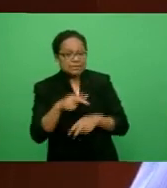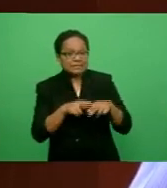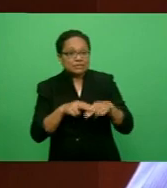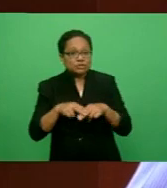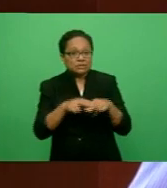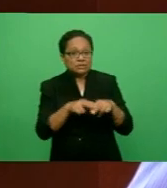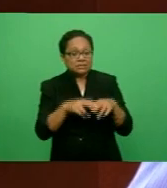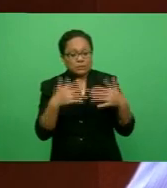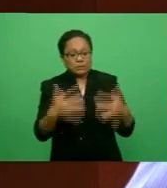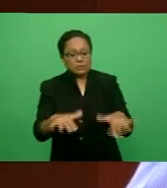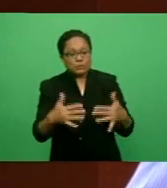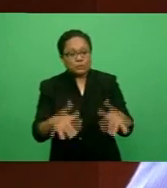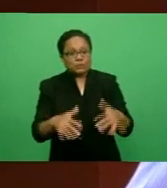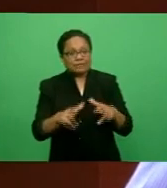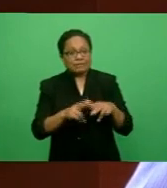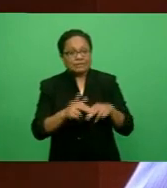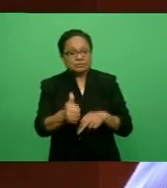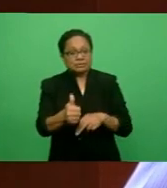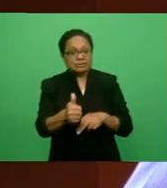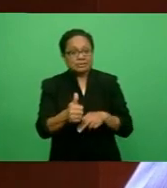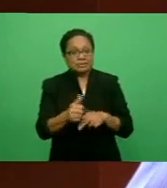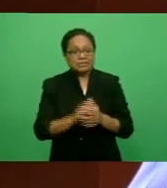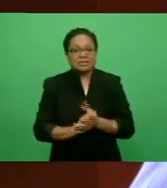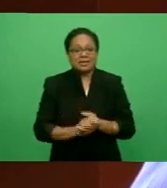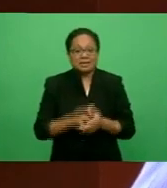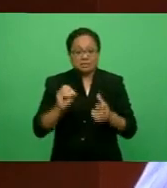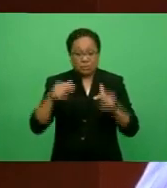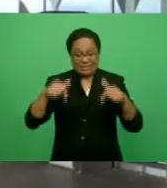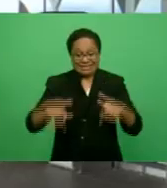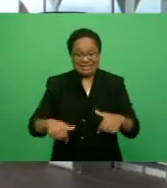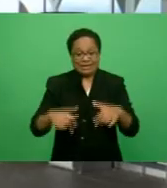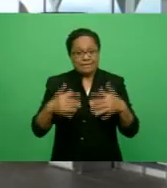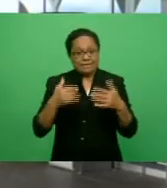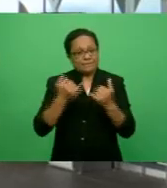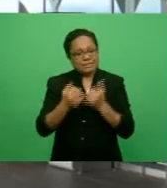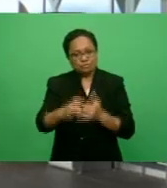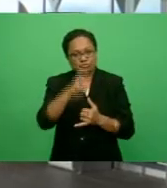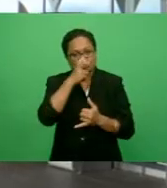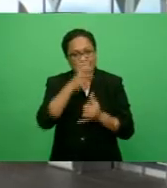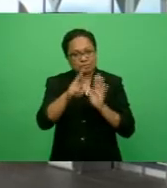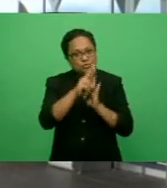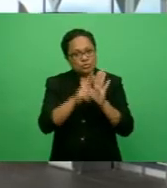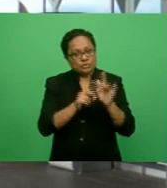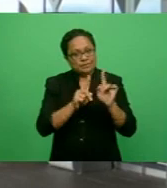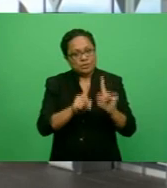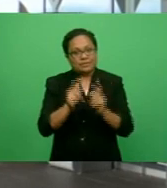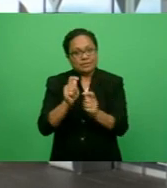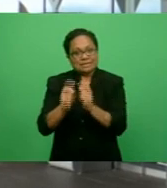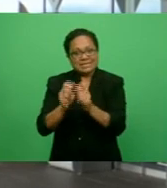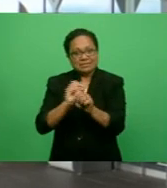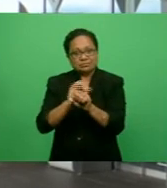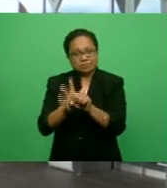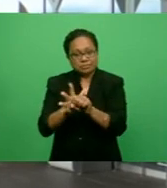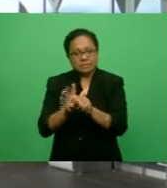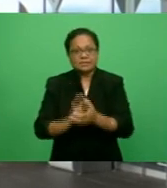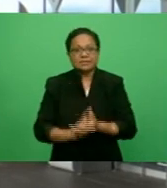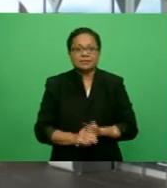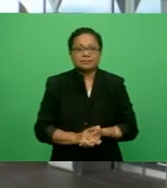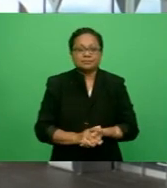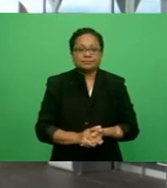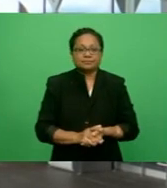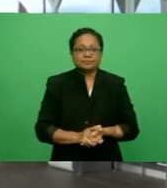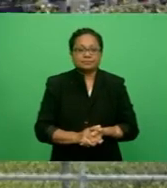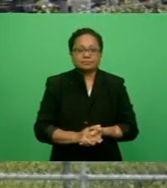the highest caliber of testing. So we have very rigid and stringent formula testing. As Fiji's obligation to other countries during this trying